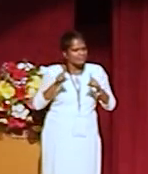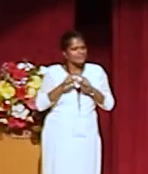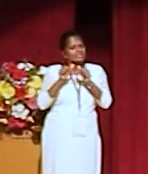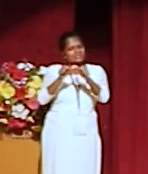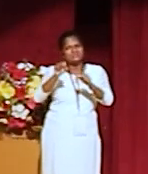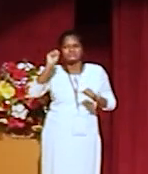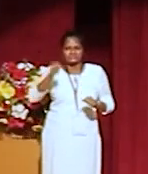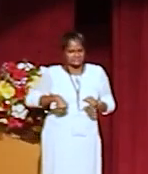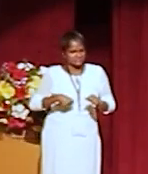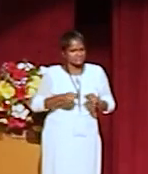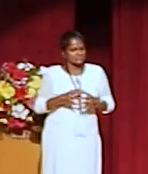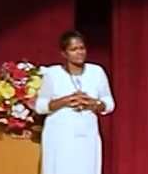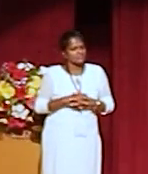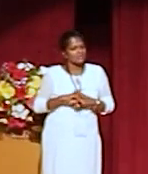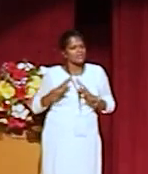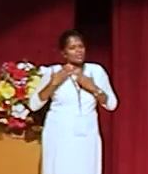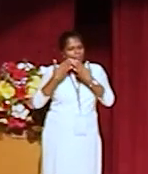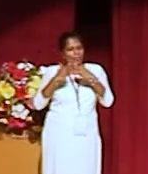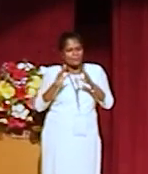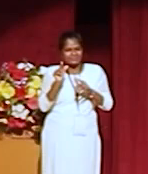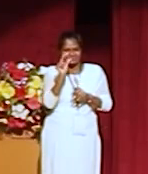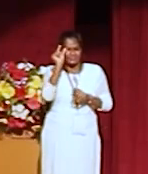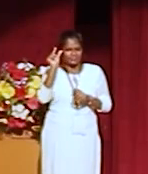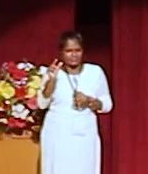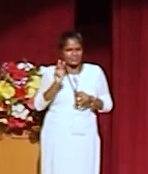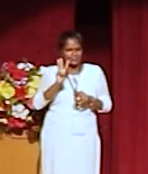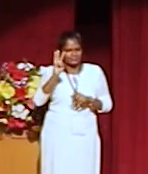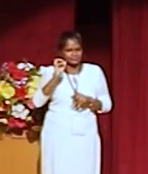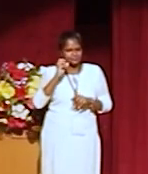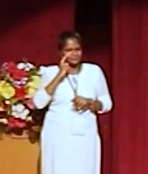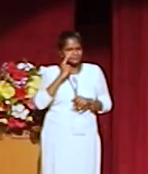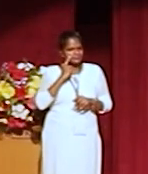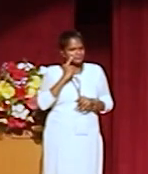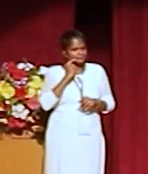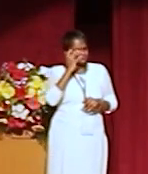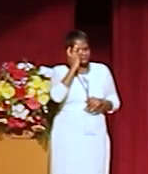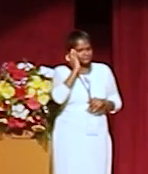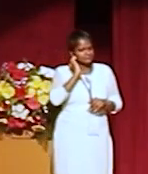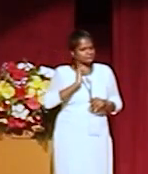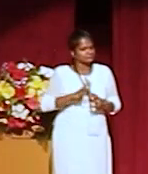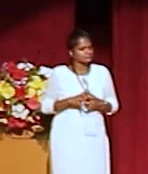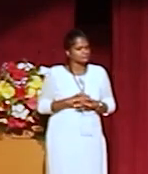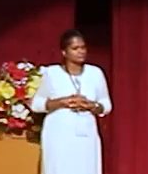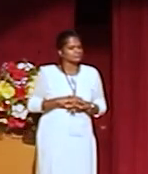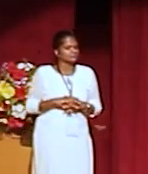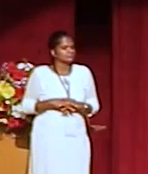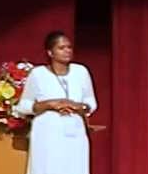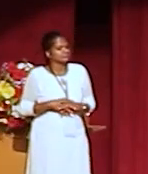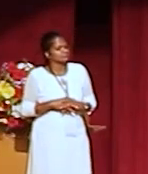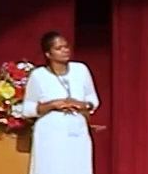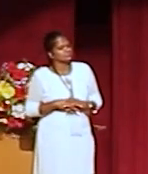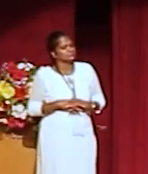is yes. Let me open Word. Taskbar. Word.